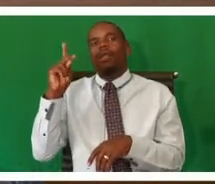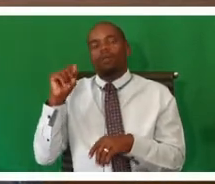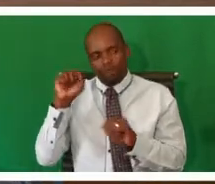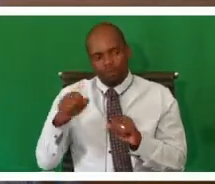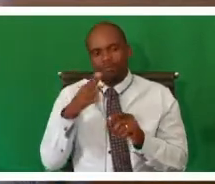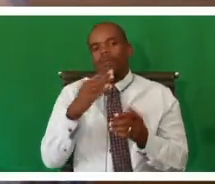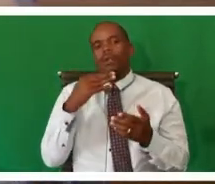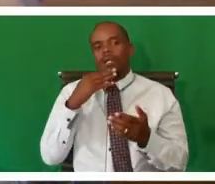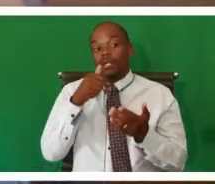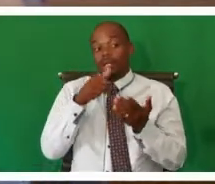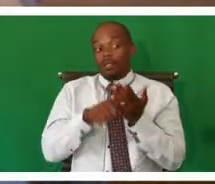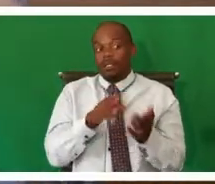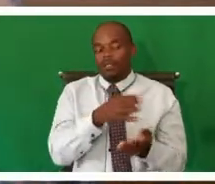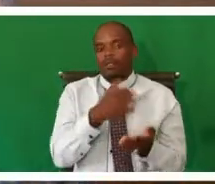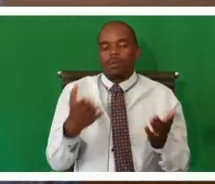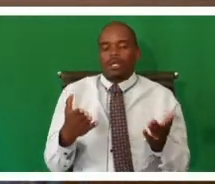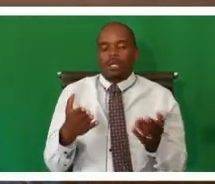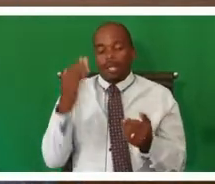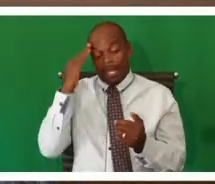happen.